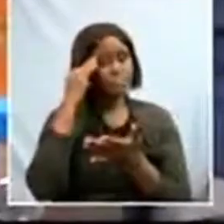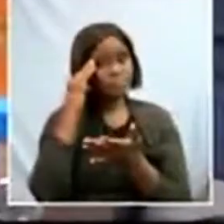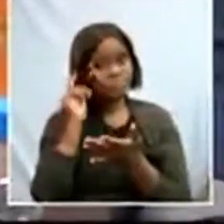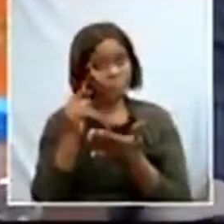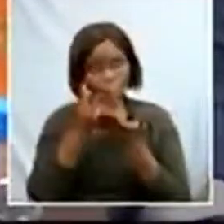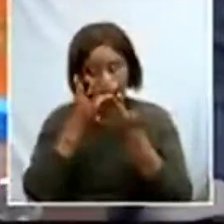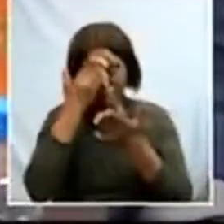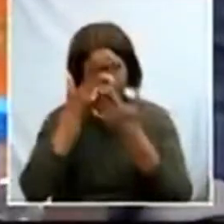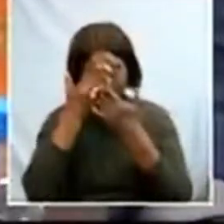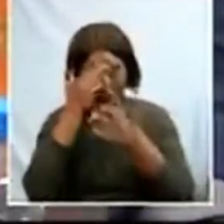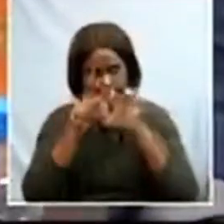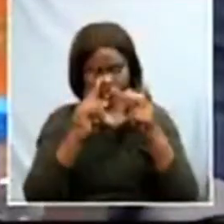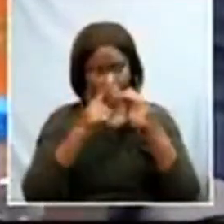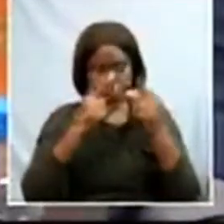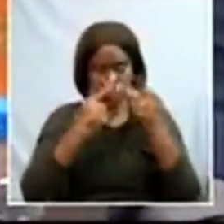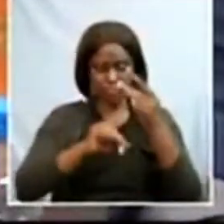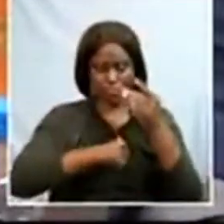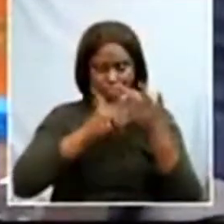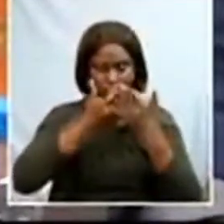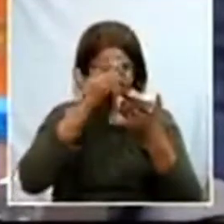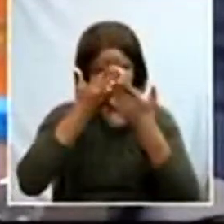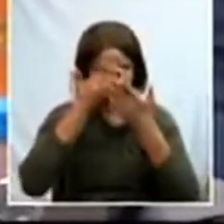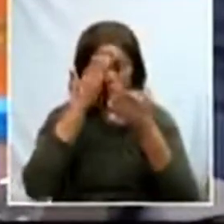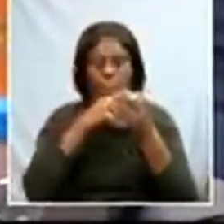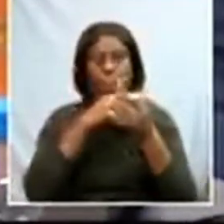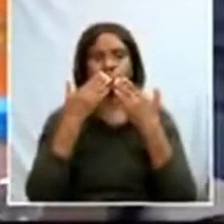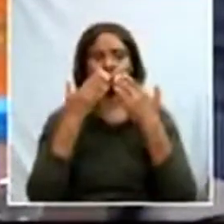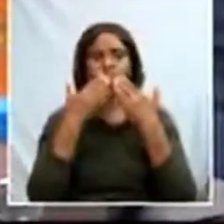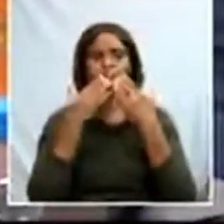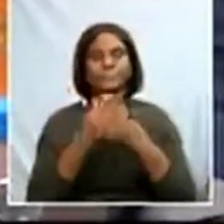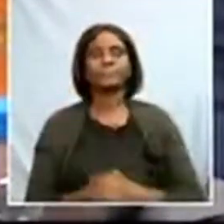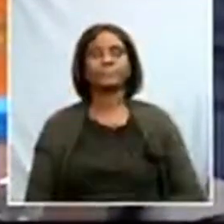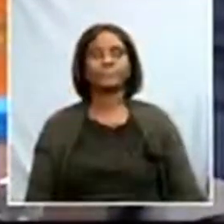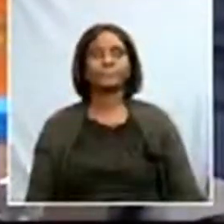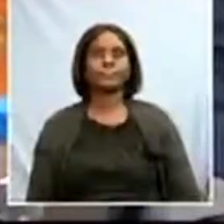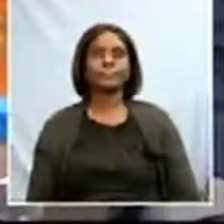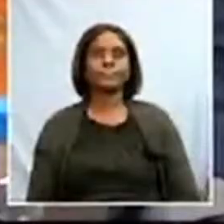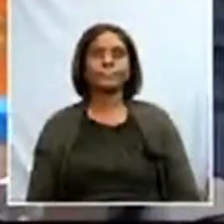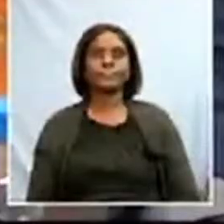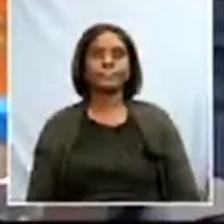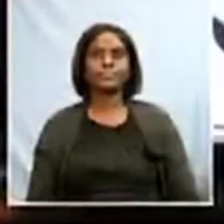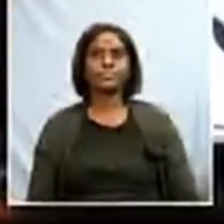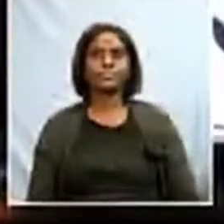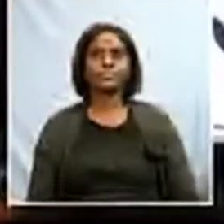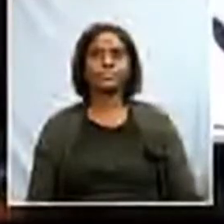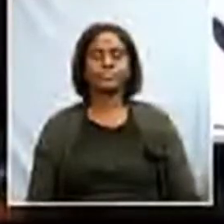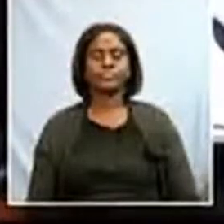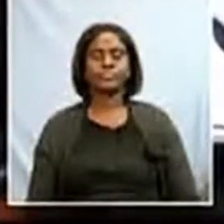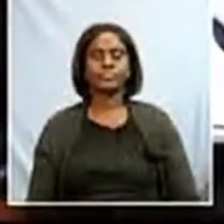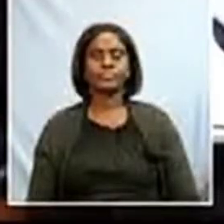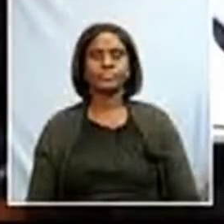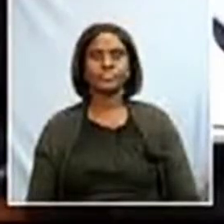learning process, but we have learned now. Thank you. Honorable Mtelo, you have something burning?